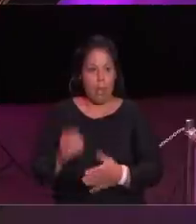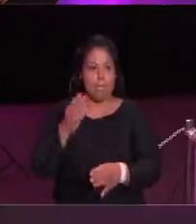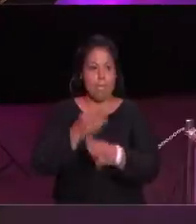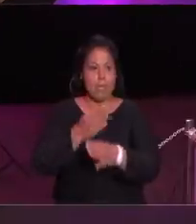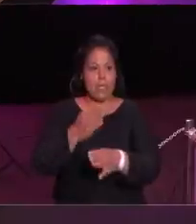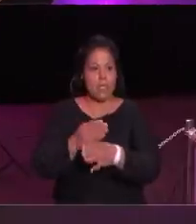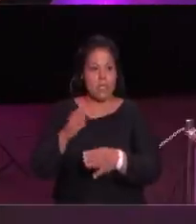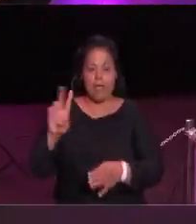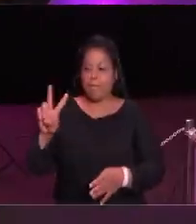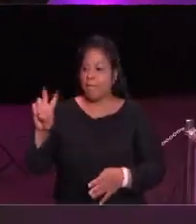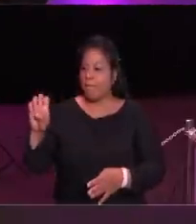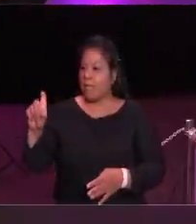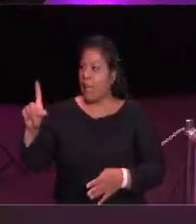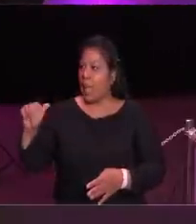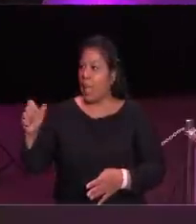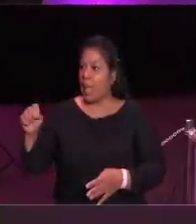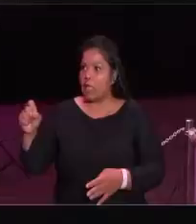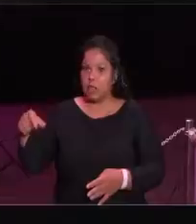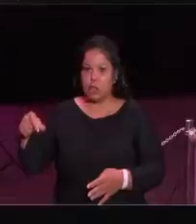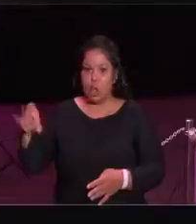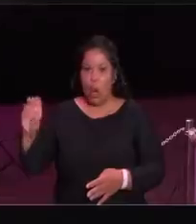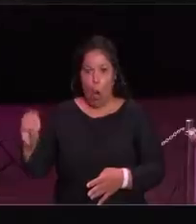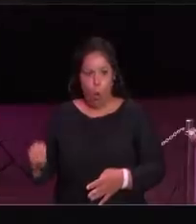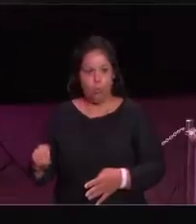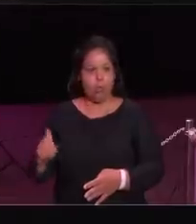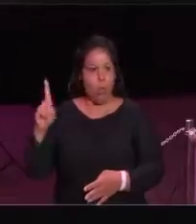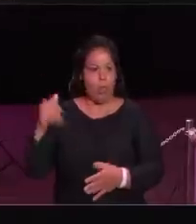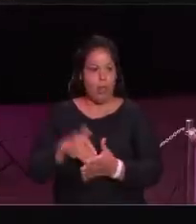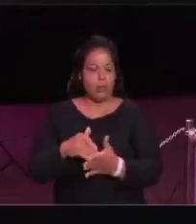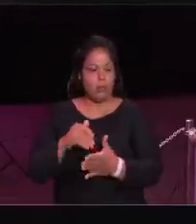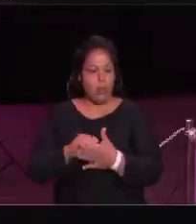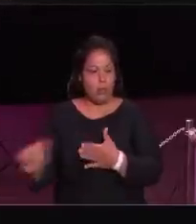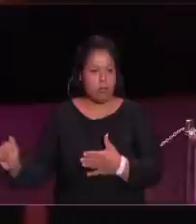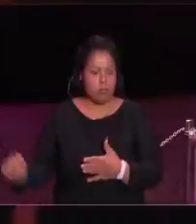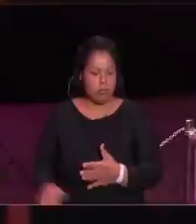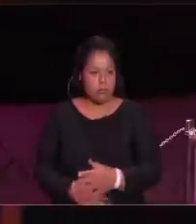Bishop Velasco, God bless you, $1,000.